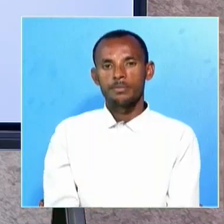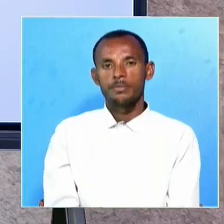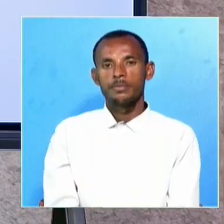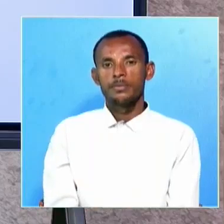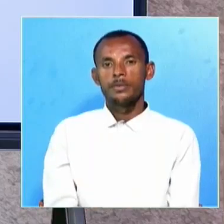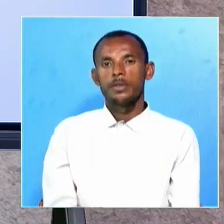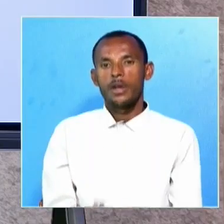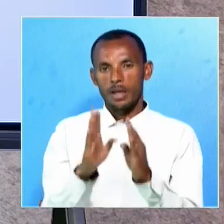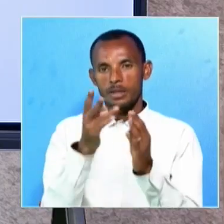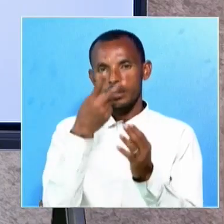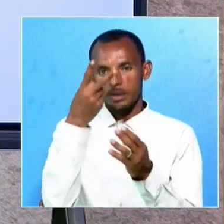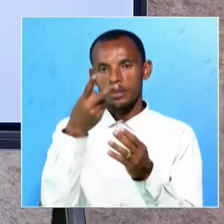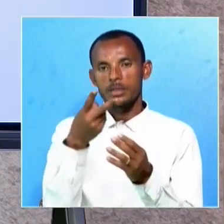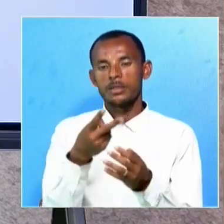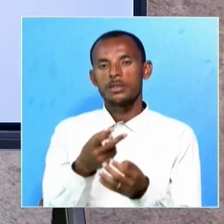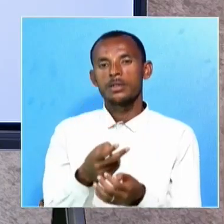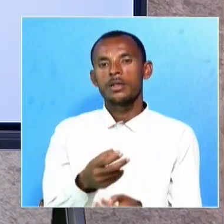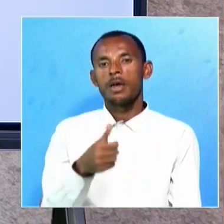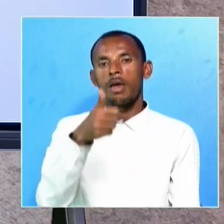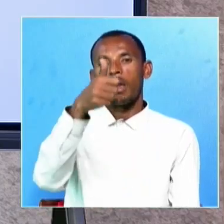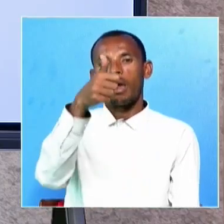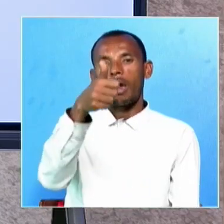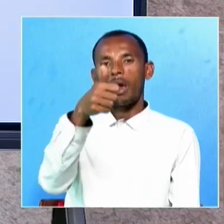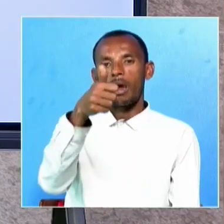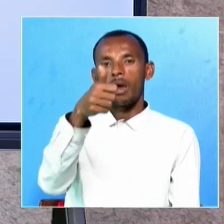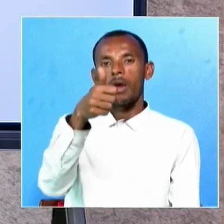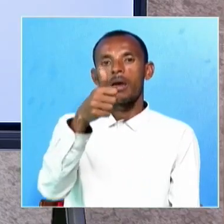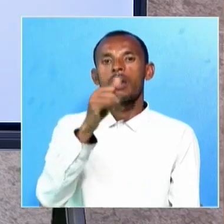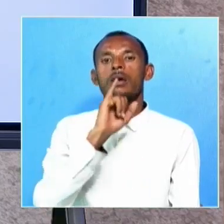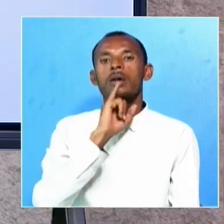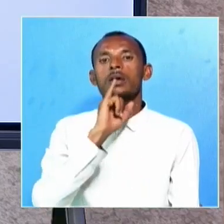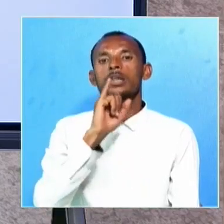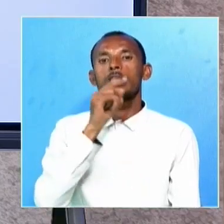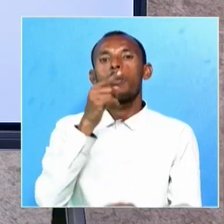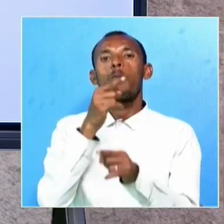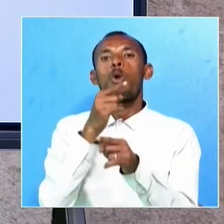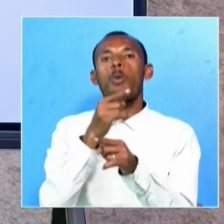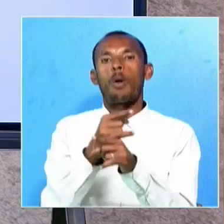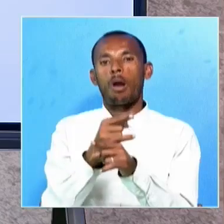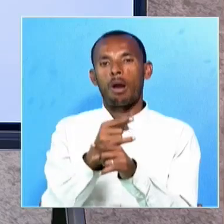Take this one. Is A a proper subset of?